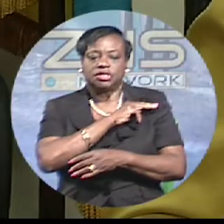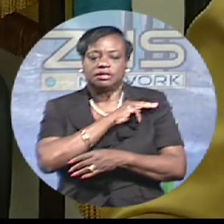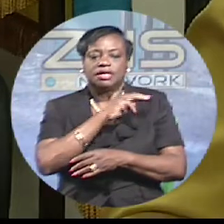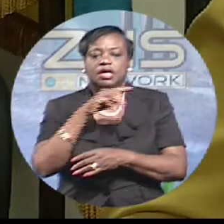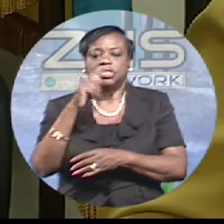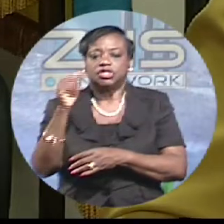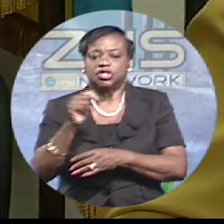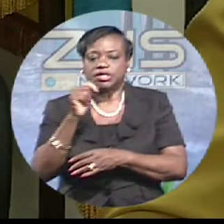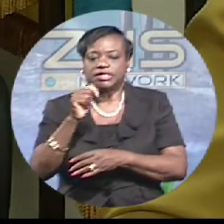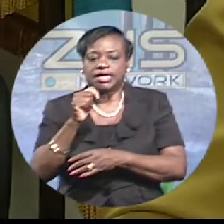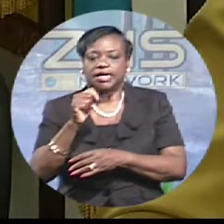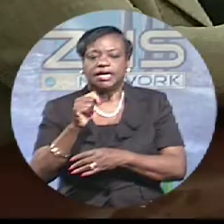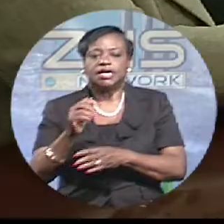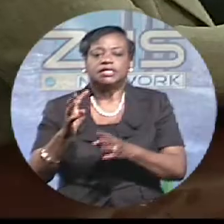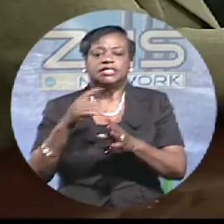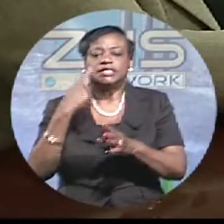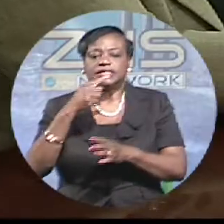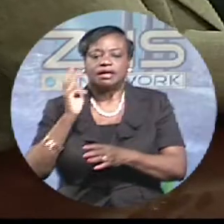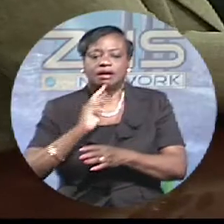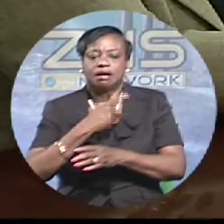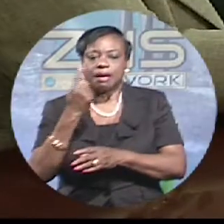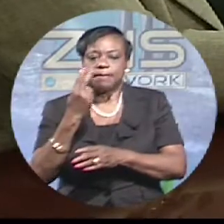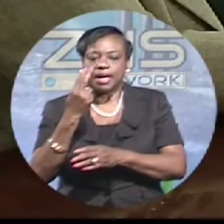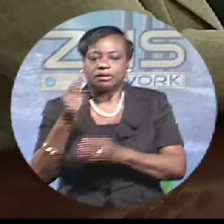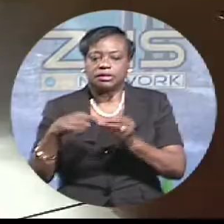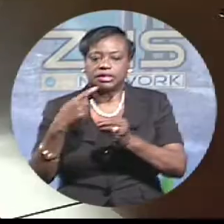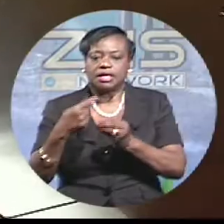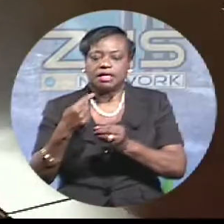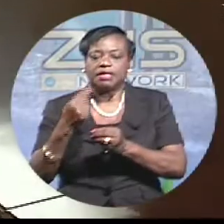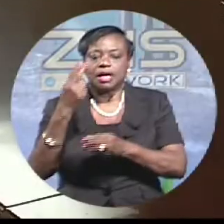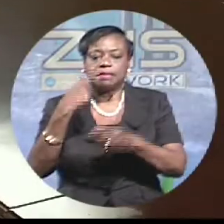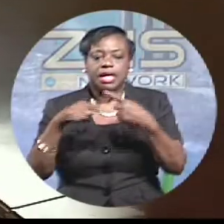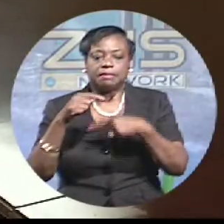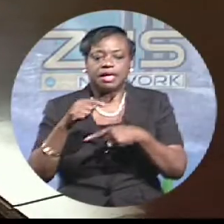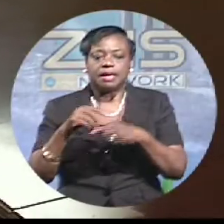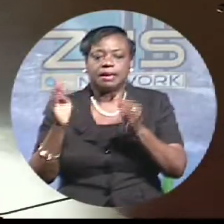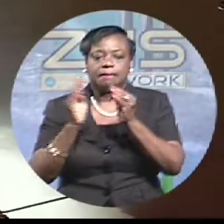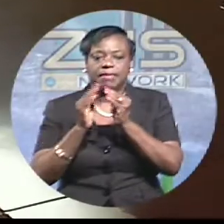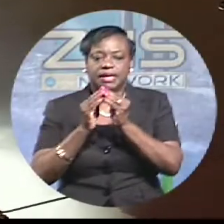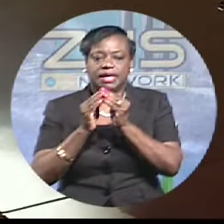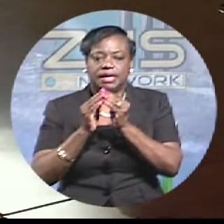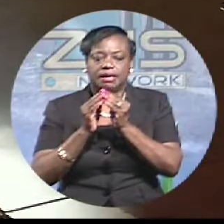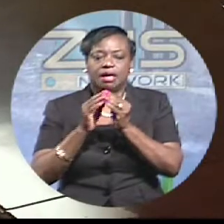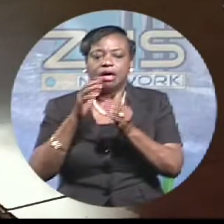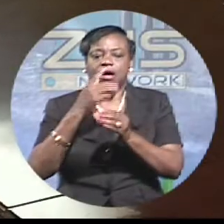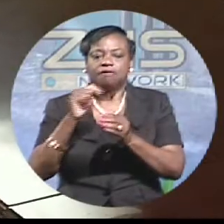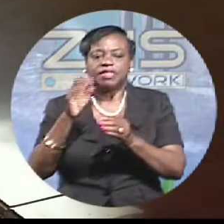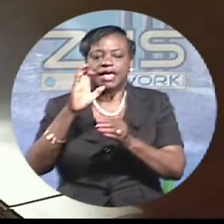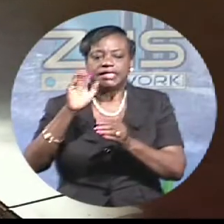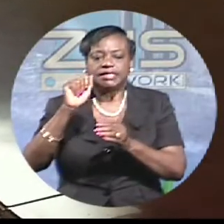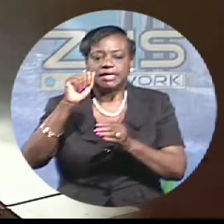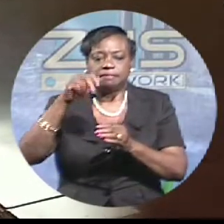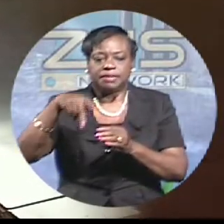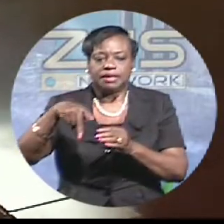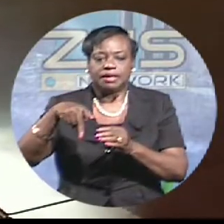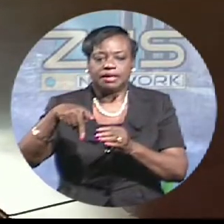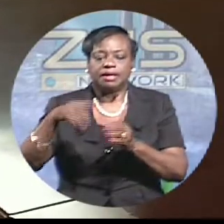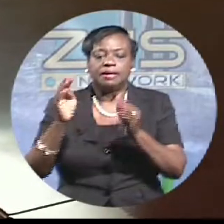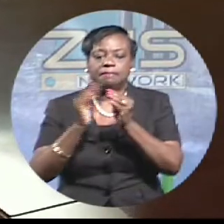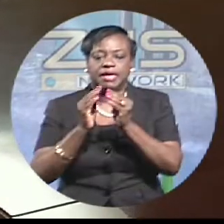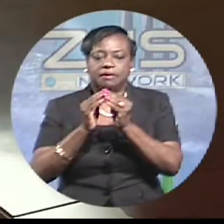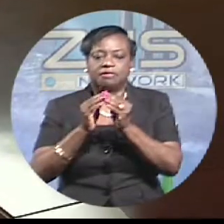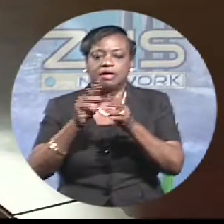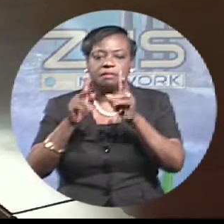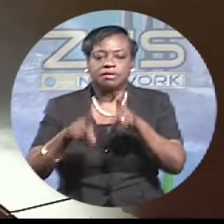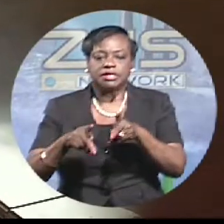her on the preparations for the upcoming fifth meeting of ACP ministers in charge of fisheries and agriculture. Ms. Mitchell